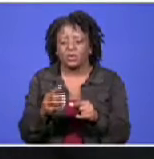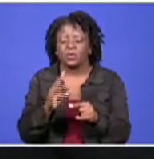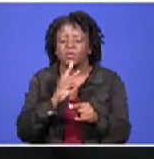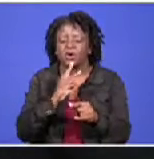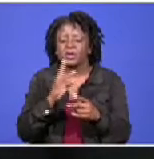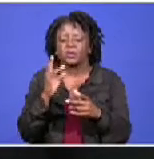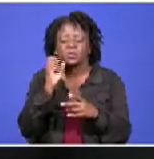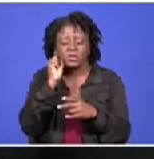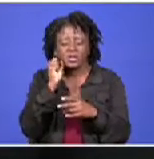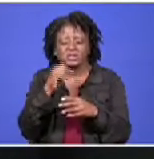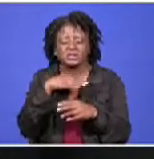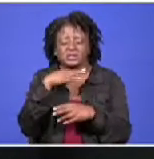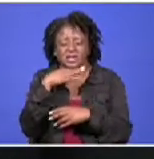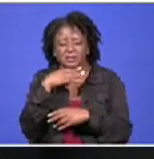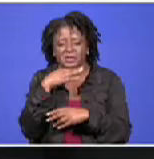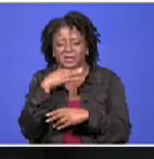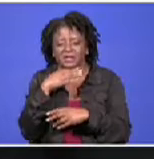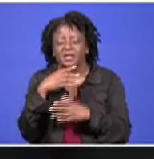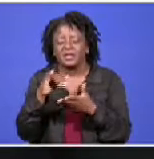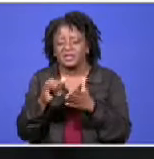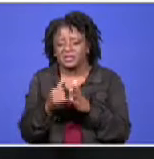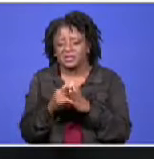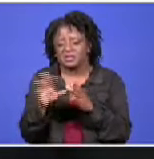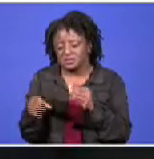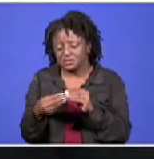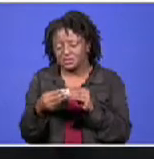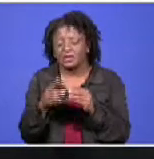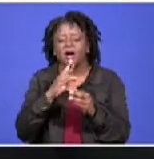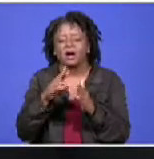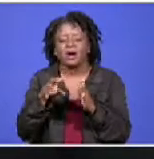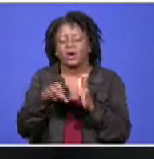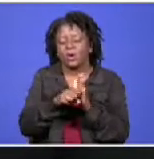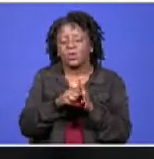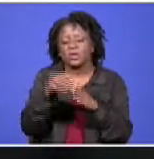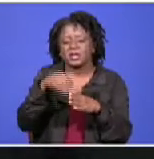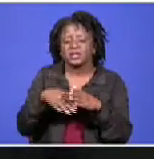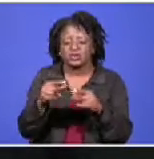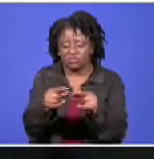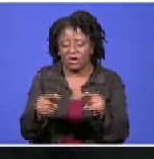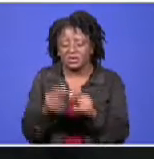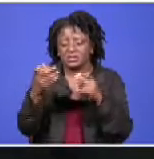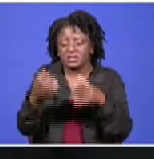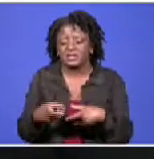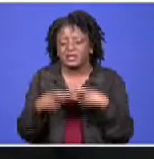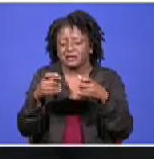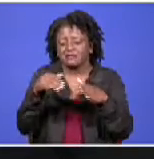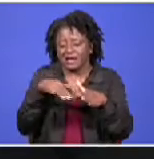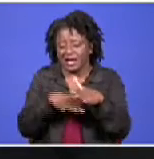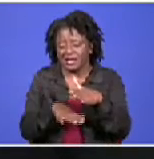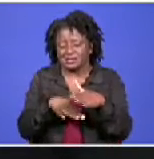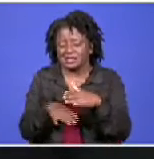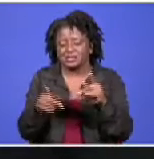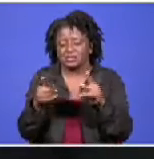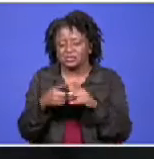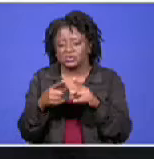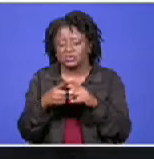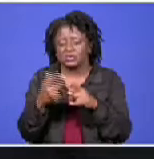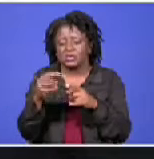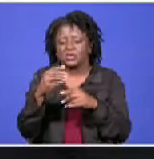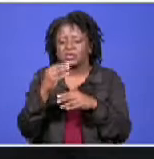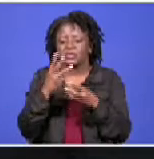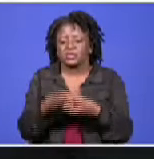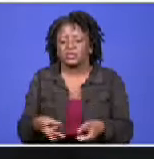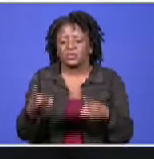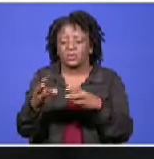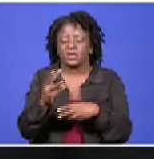wells are essentially a hole in the ground that gives us access to the groundwater. Once those are installed, and by installation they have to